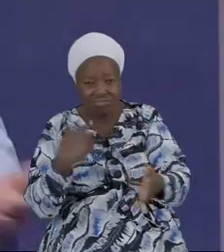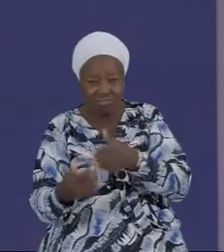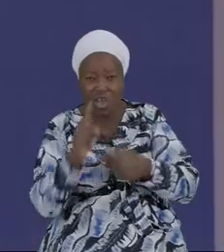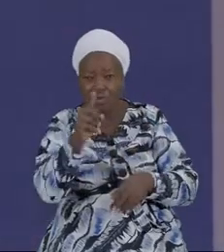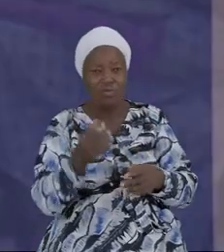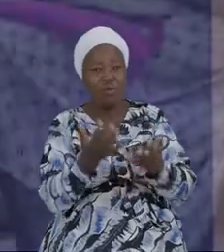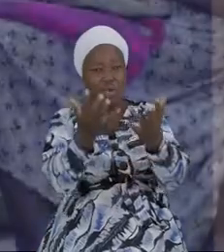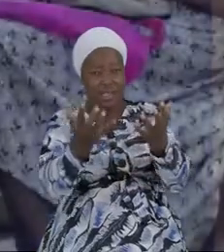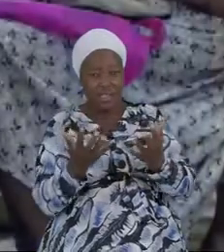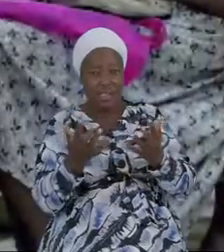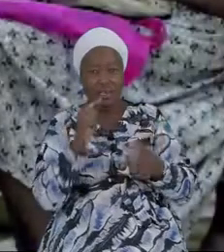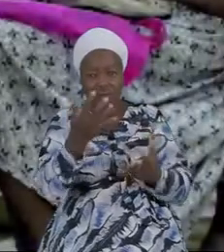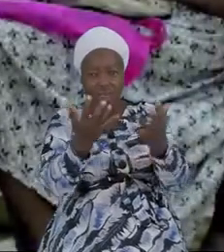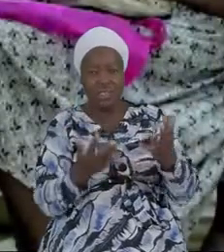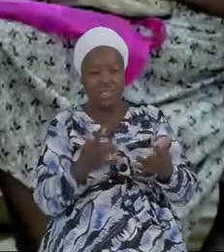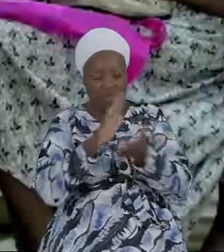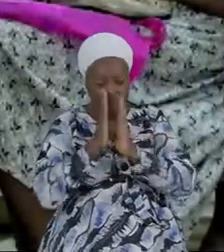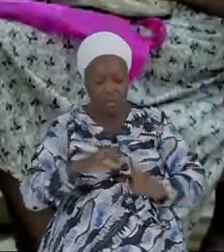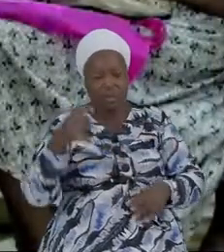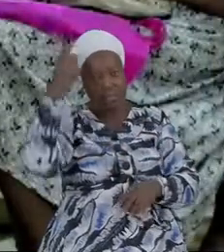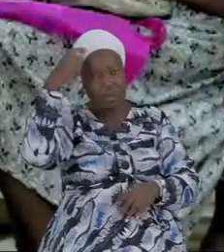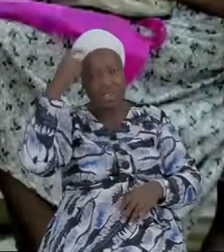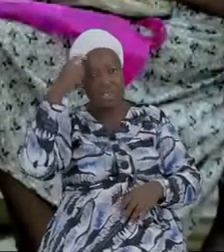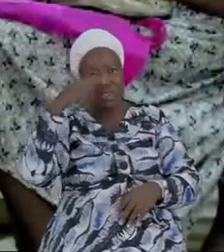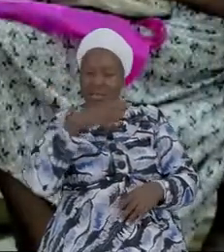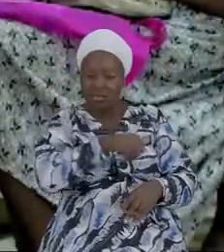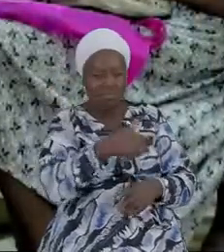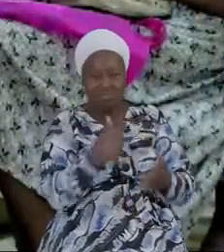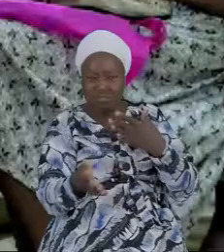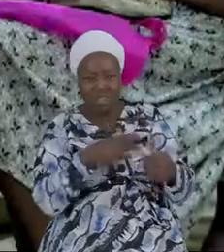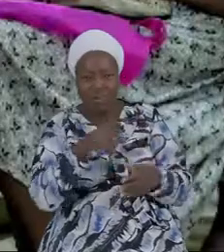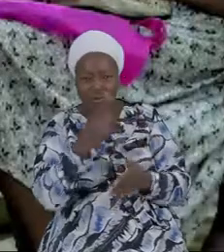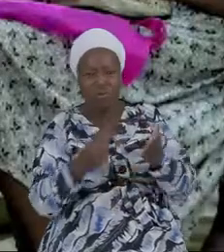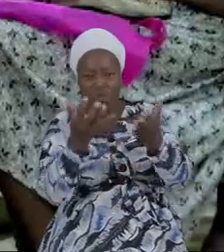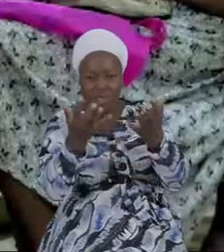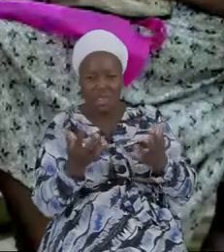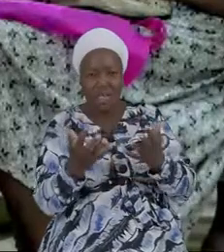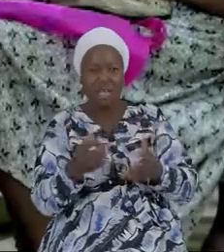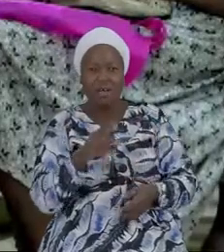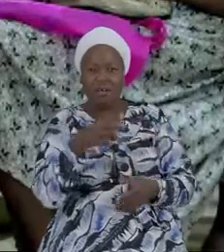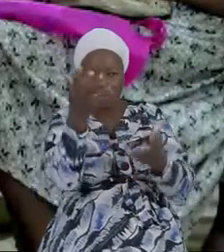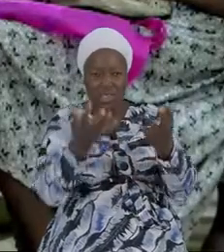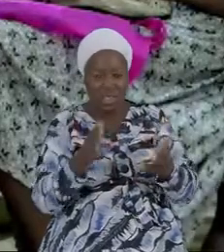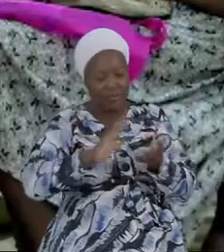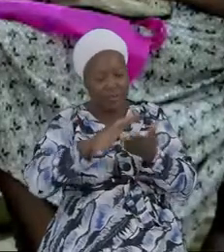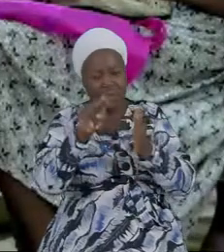desire, you desire peace of mind, whatsoever things you desire